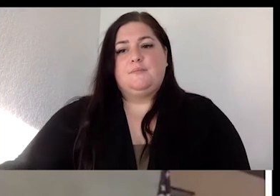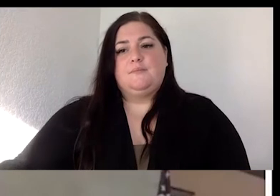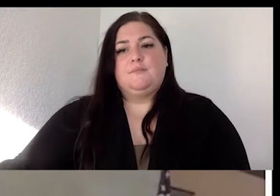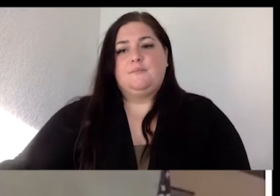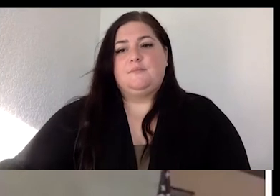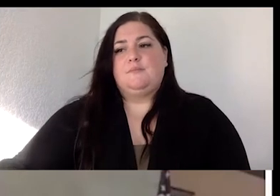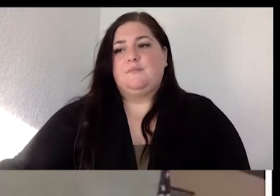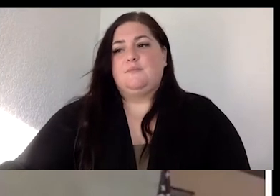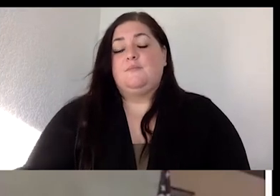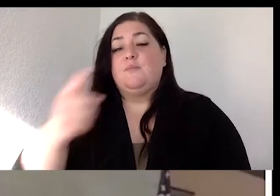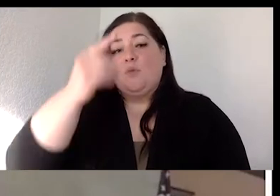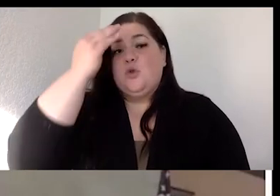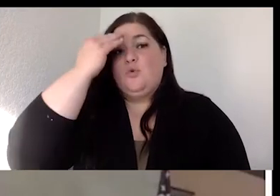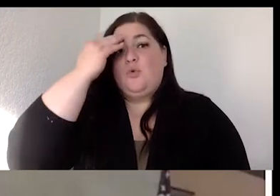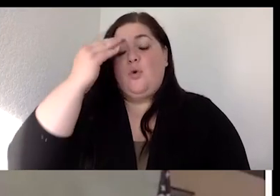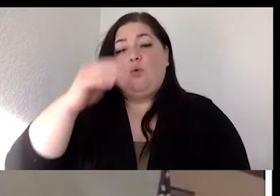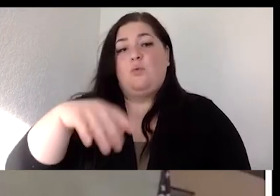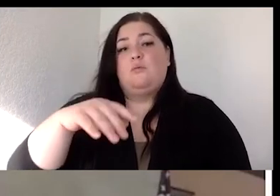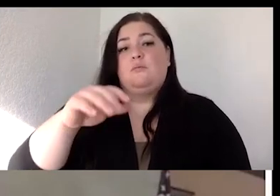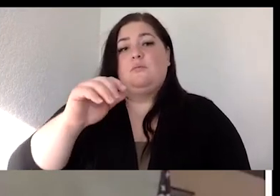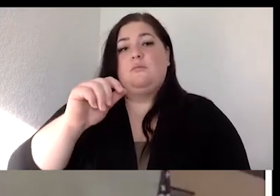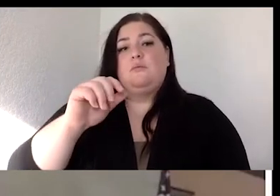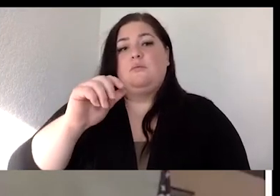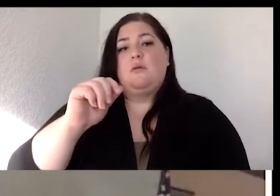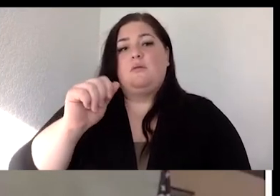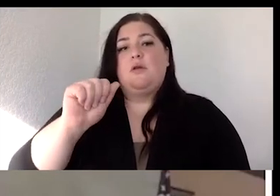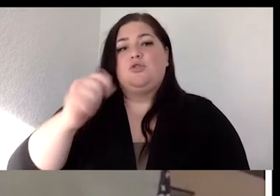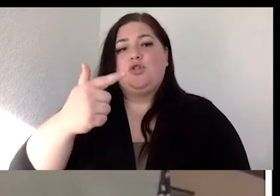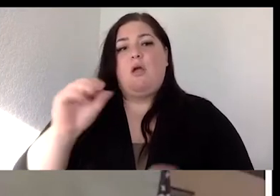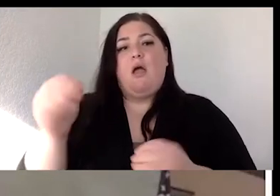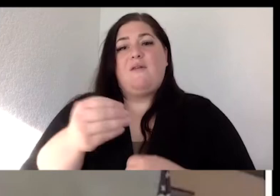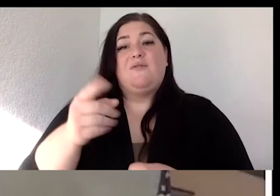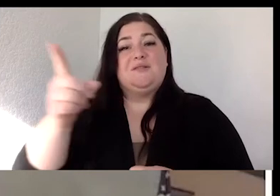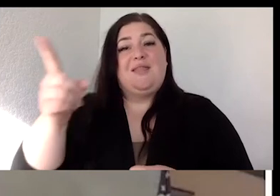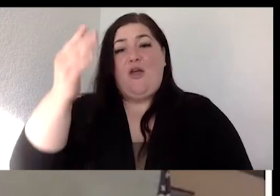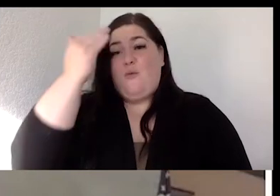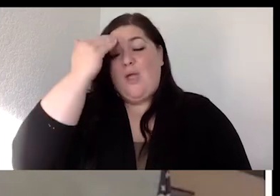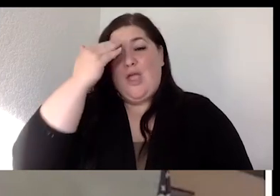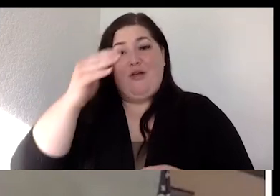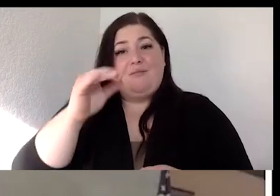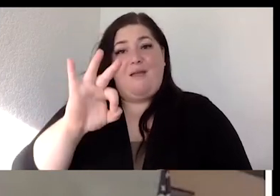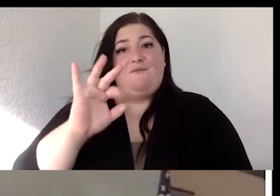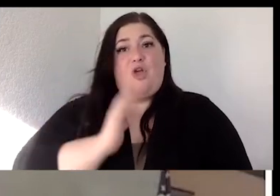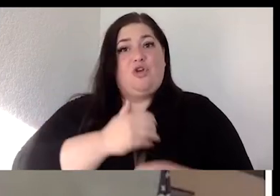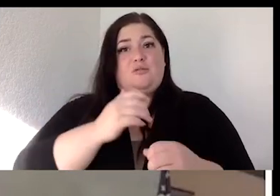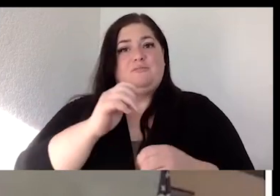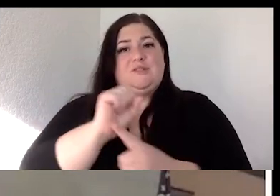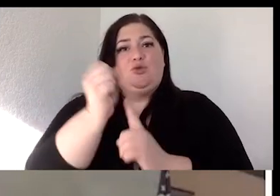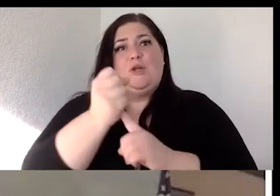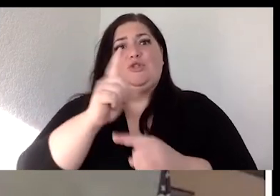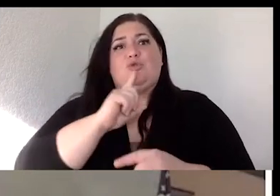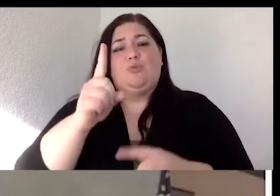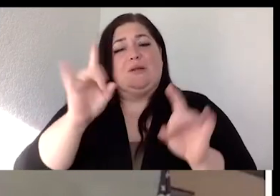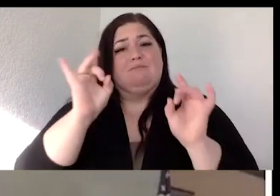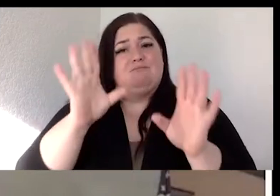As you know, the Attorney General's office disperses the federal VOCA funds, so they're fully aware of how dire the situation has been these last